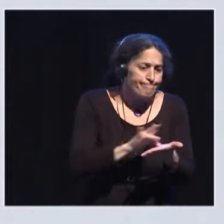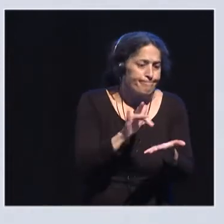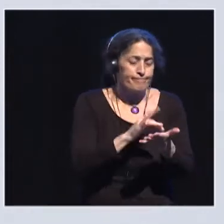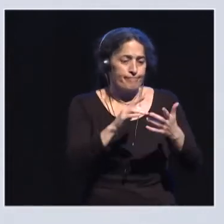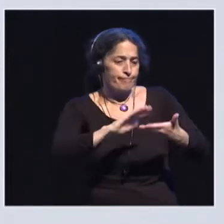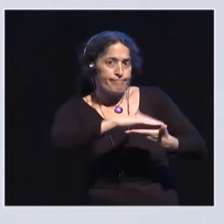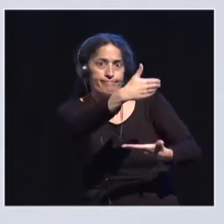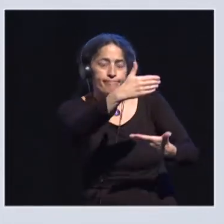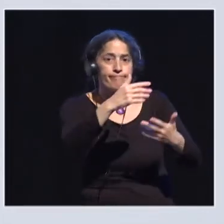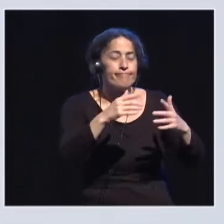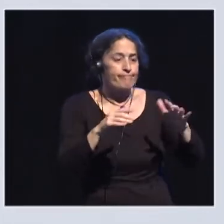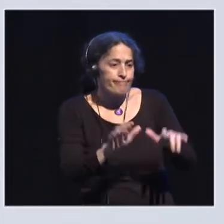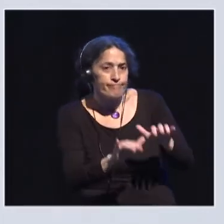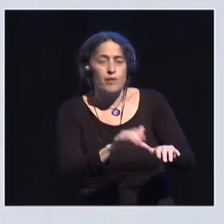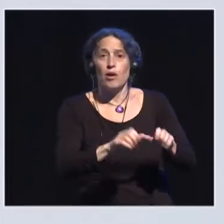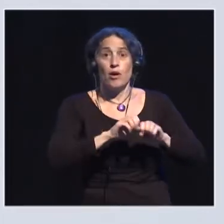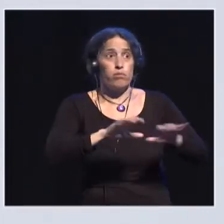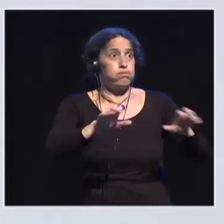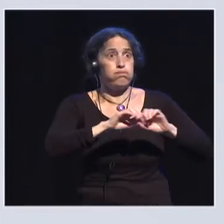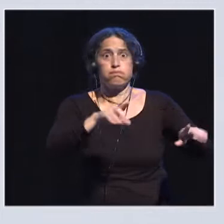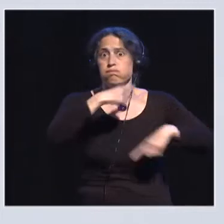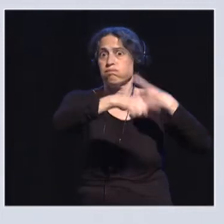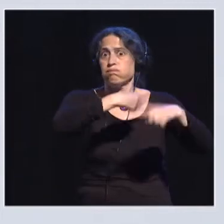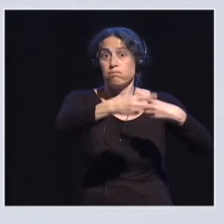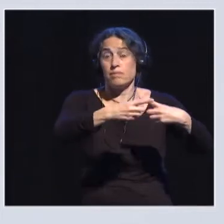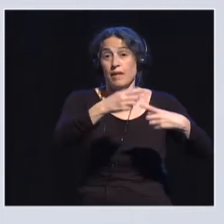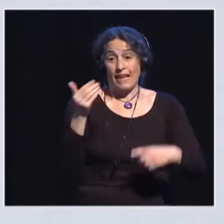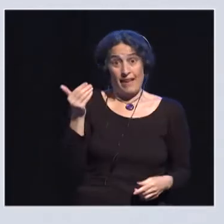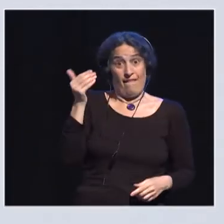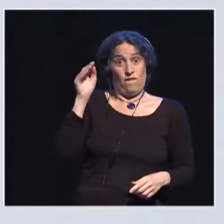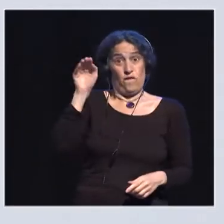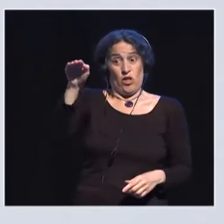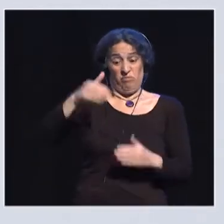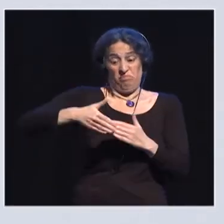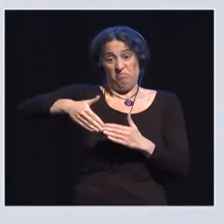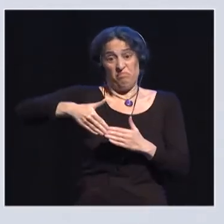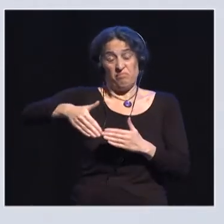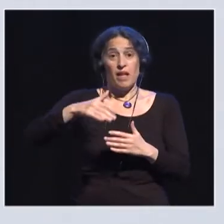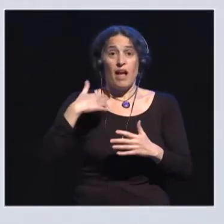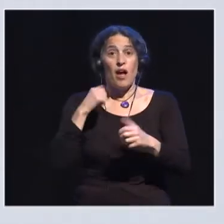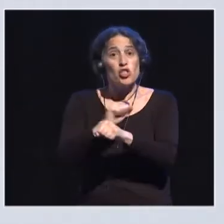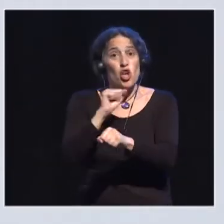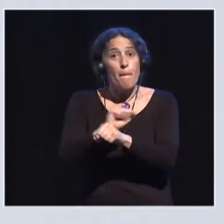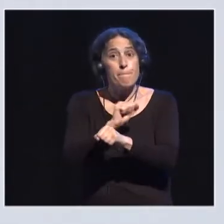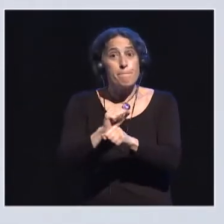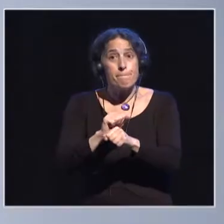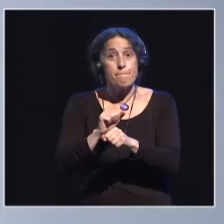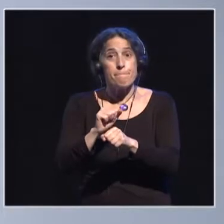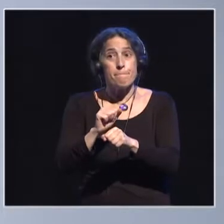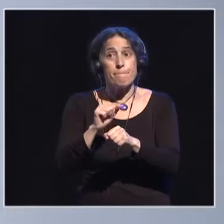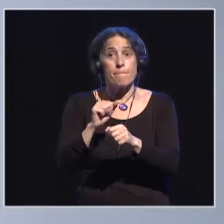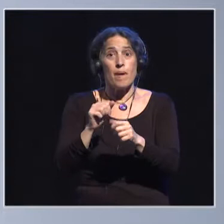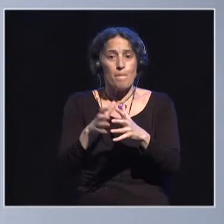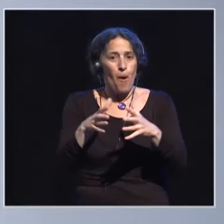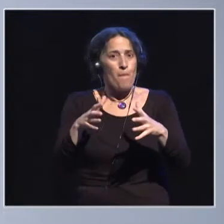years, more than 50% of job opportunities, even presently, are IT-related. How